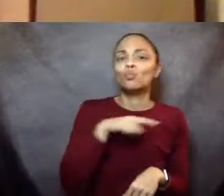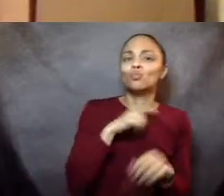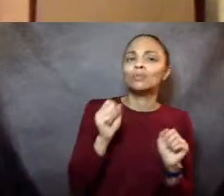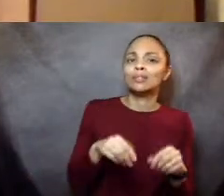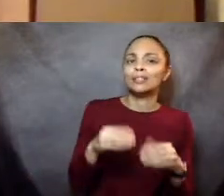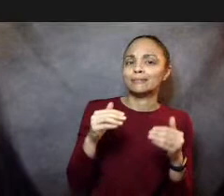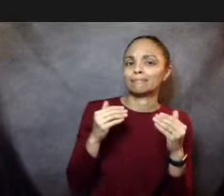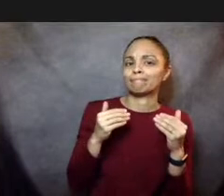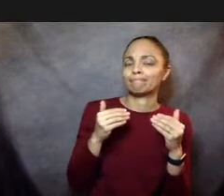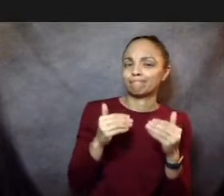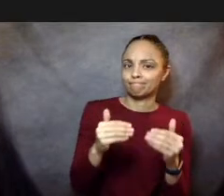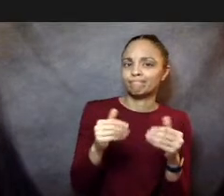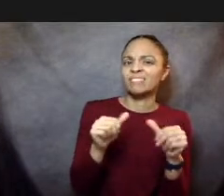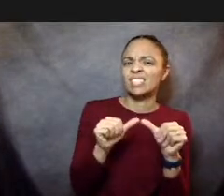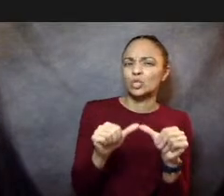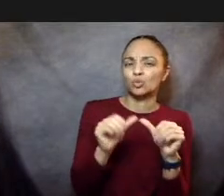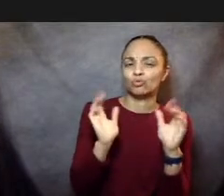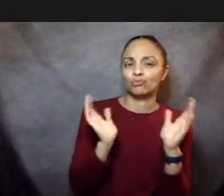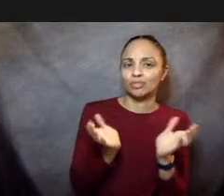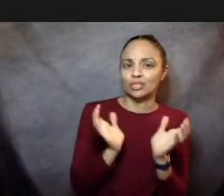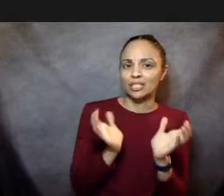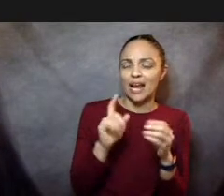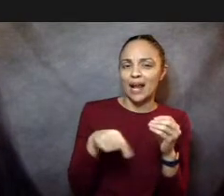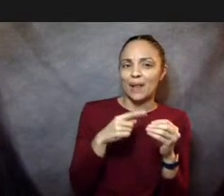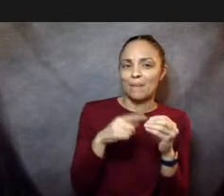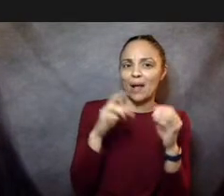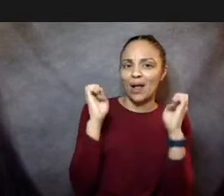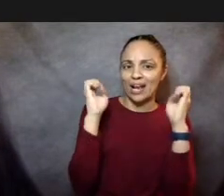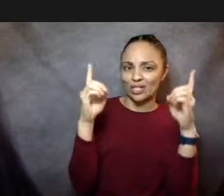Here's Princess. Hi, Princess.